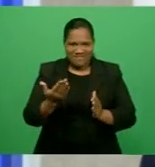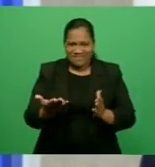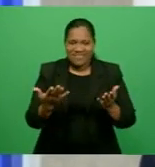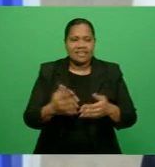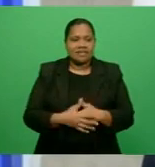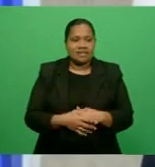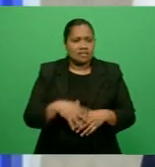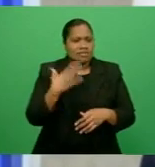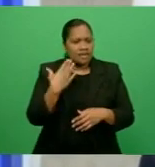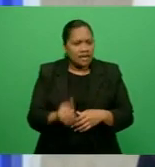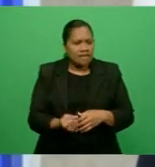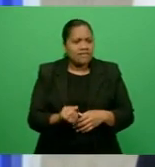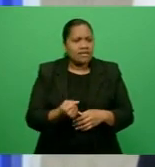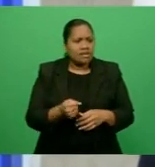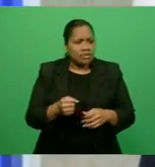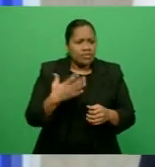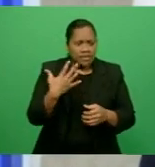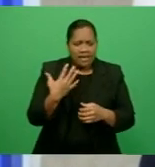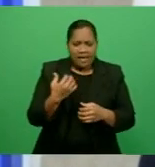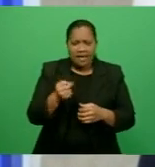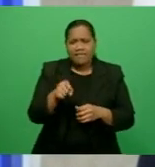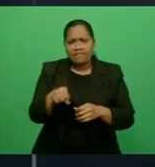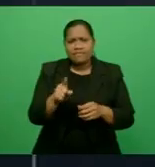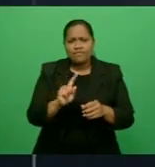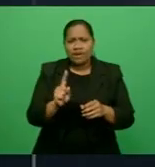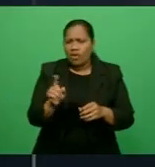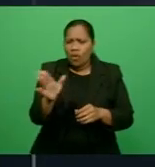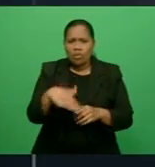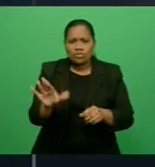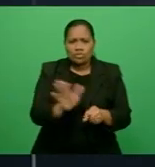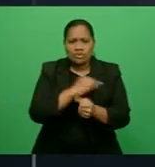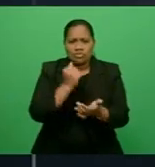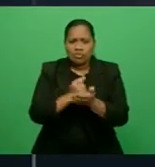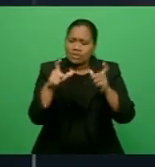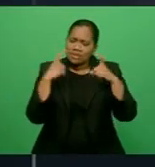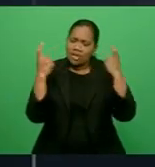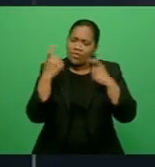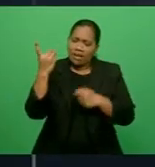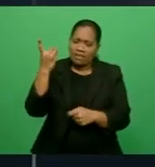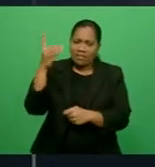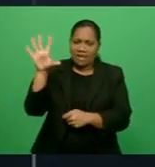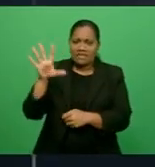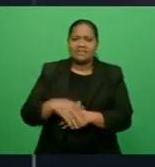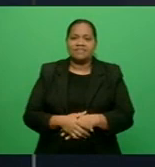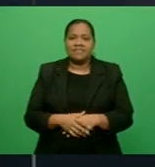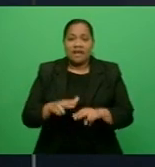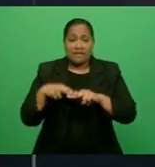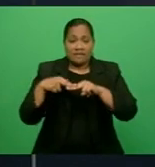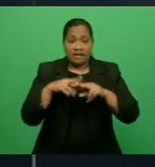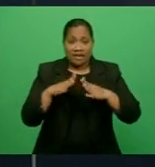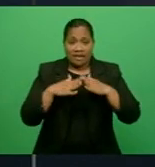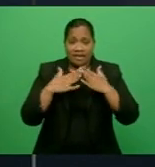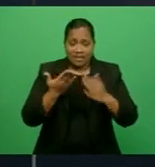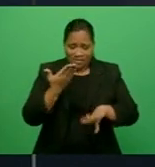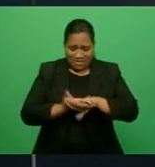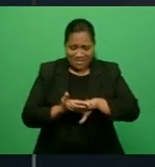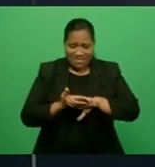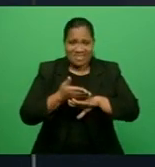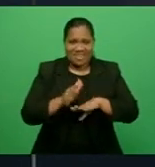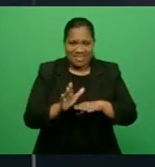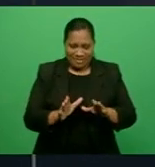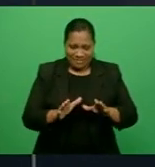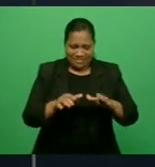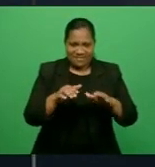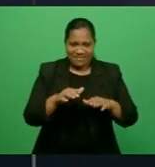ensure that we all celebrate the independence. Fiji embarked into a new phase on 10th October